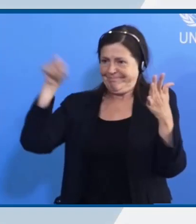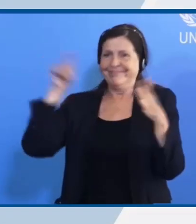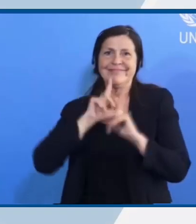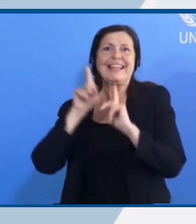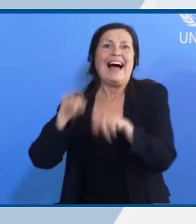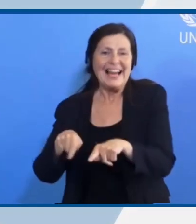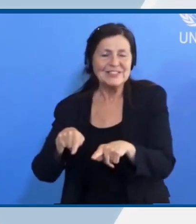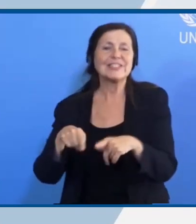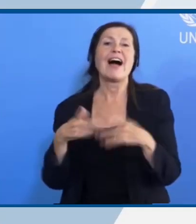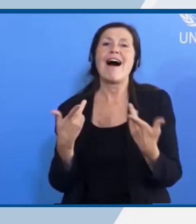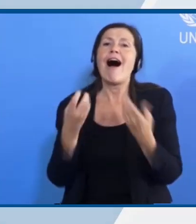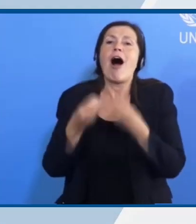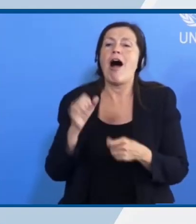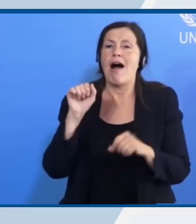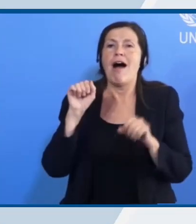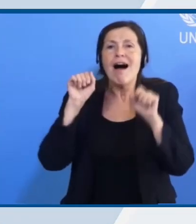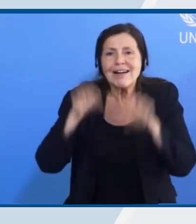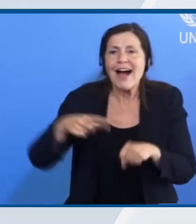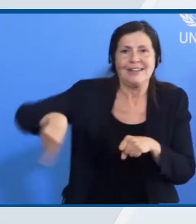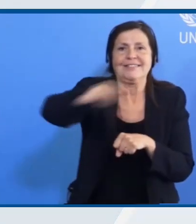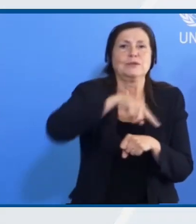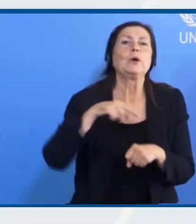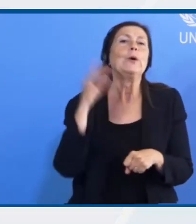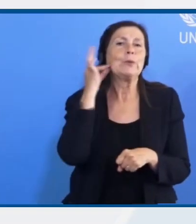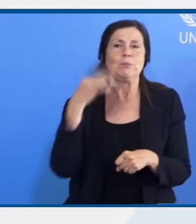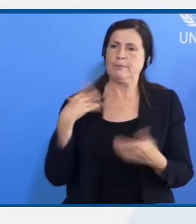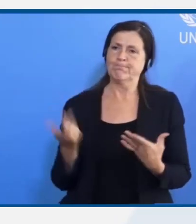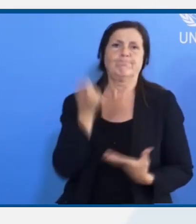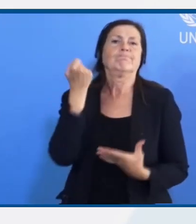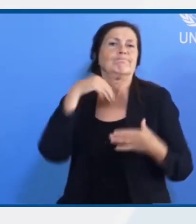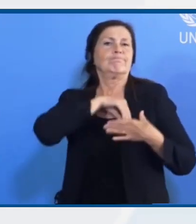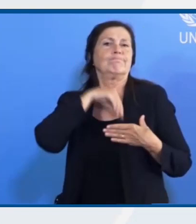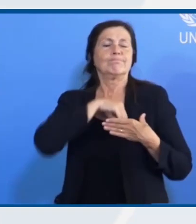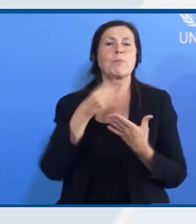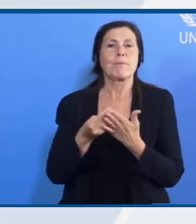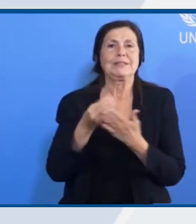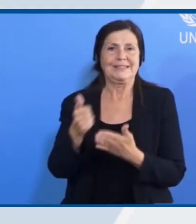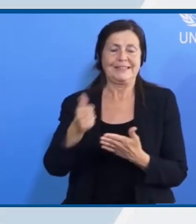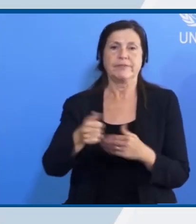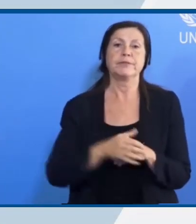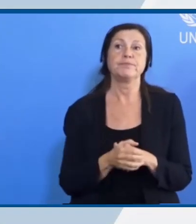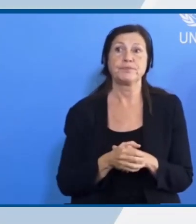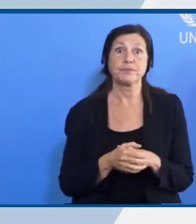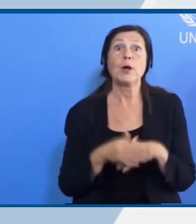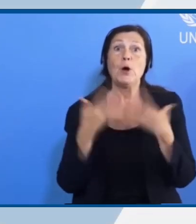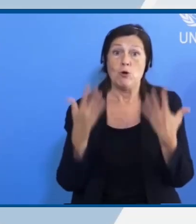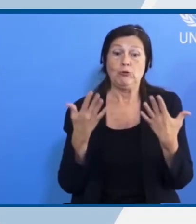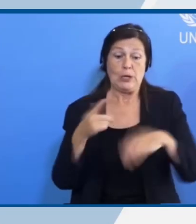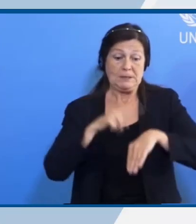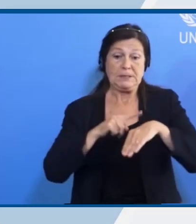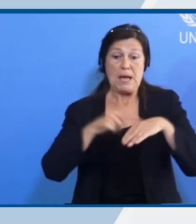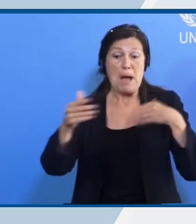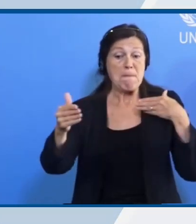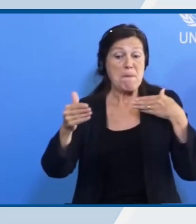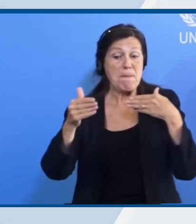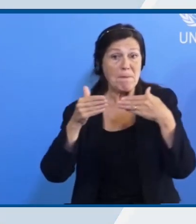place to make the money flow. Thank you so much. Now, speakers, we are going into a bit of crunch time now. We are fine, but we have